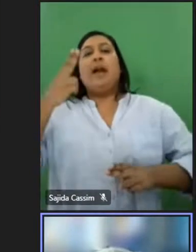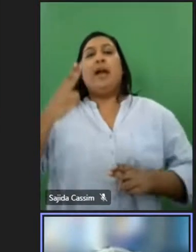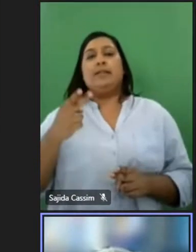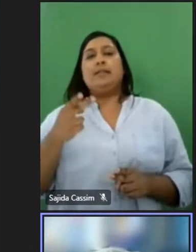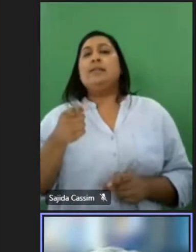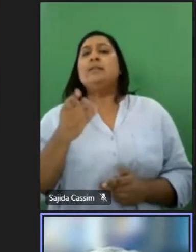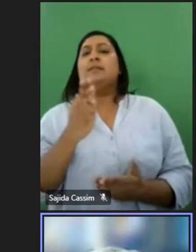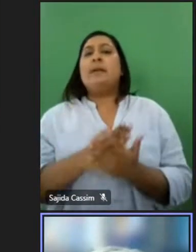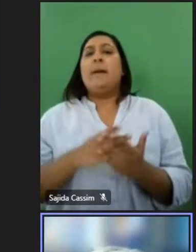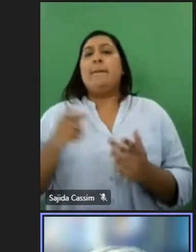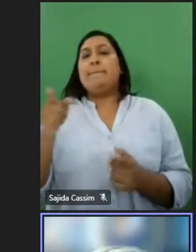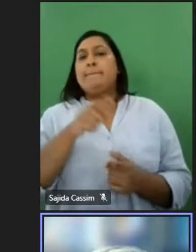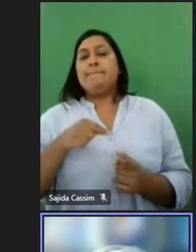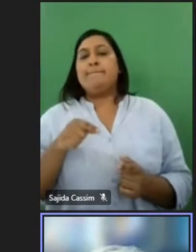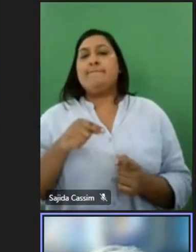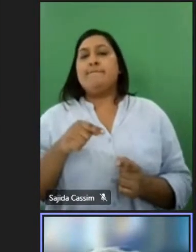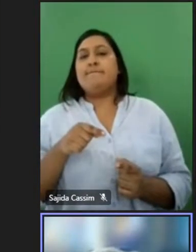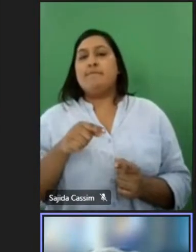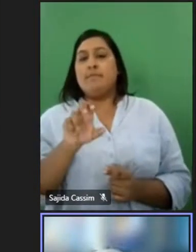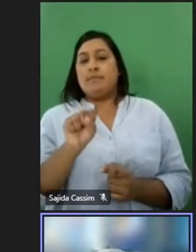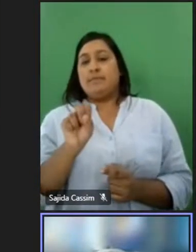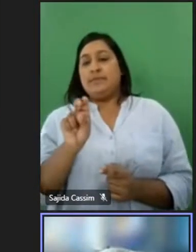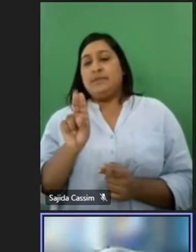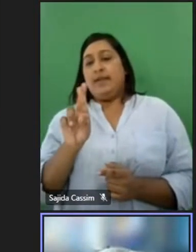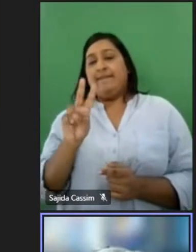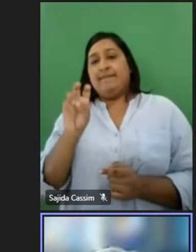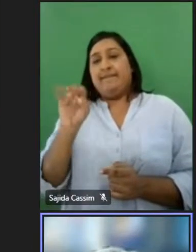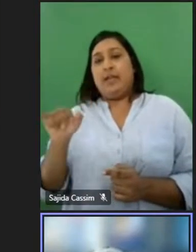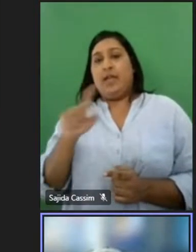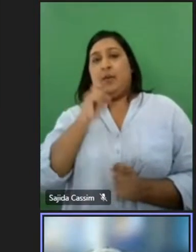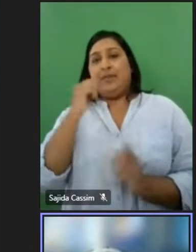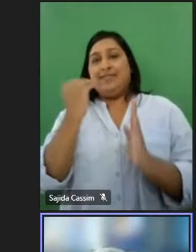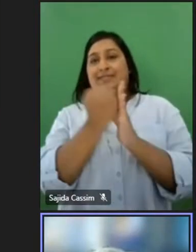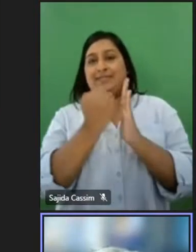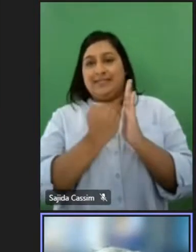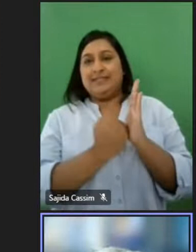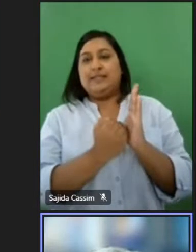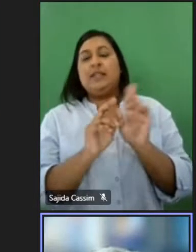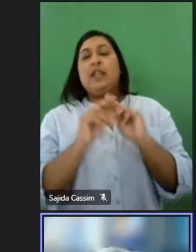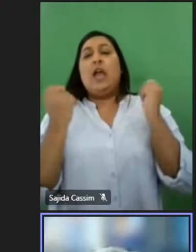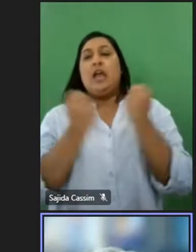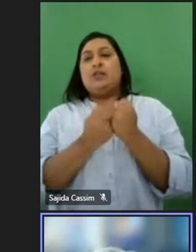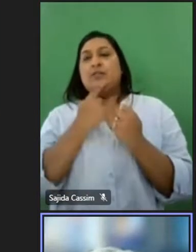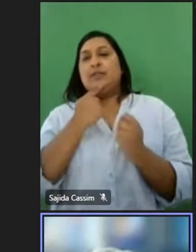Some surveys, national surveys, put it still around 7%,